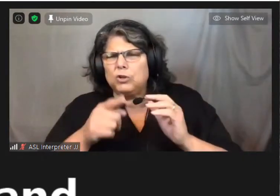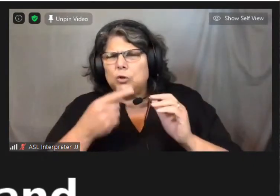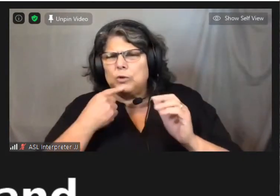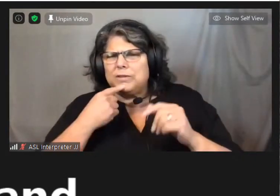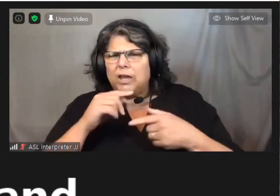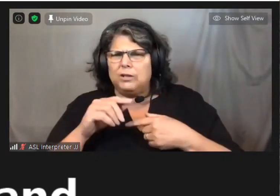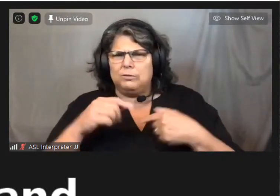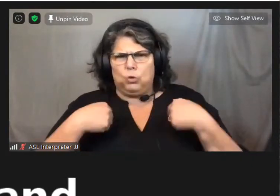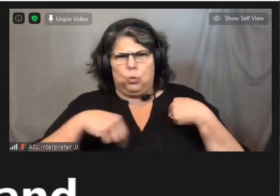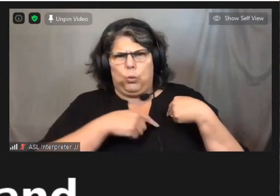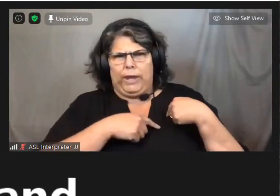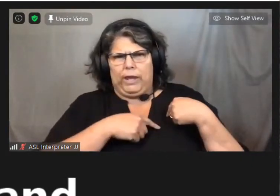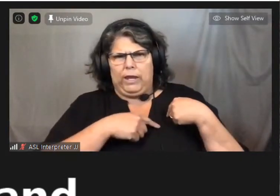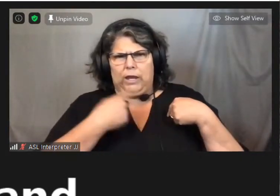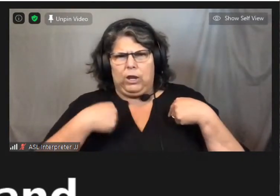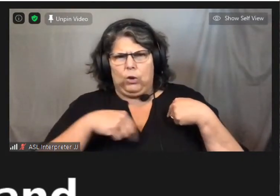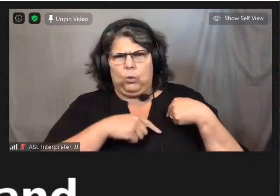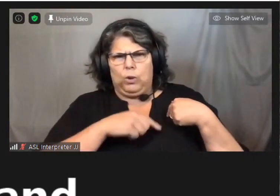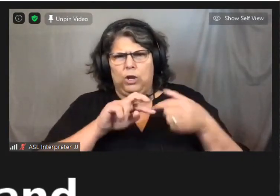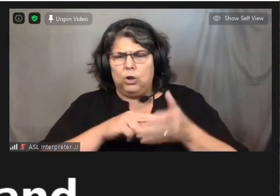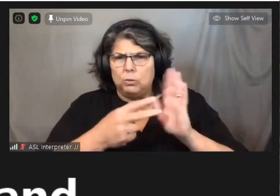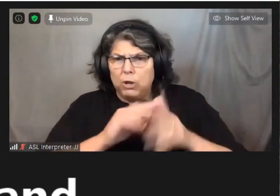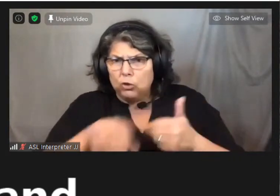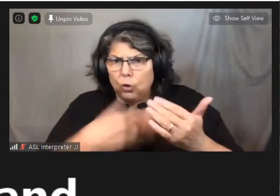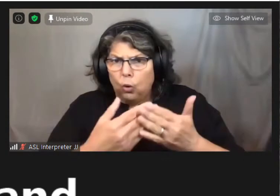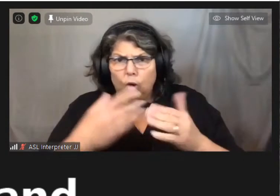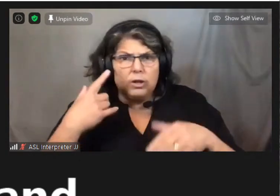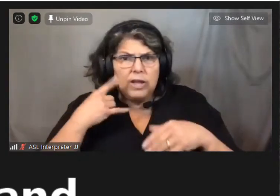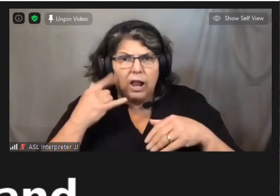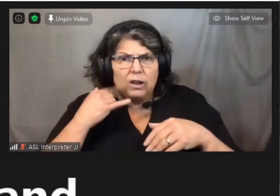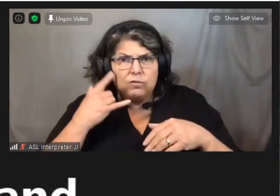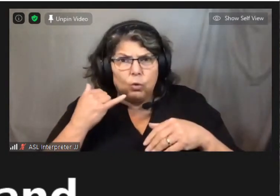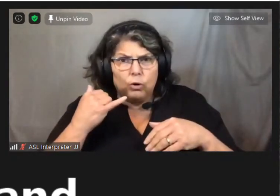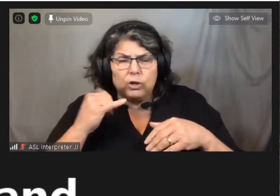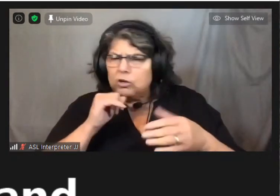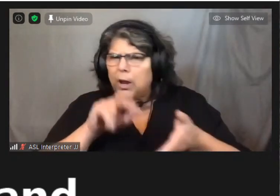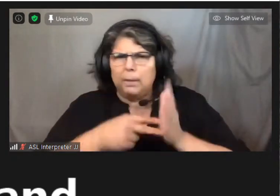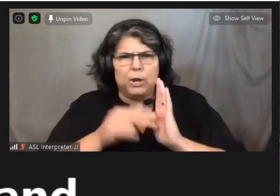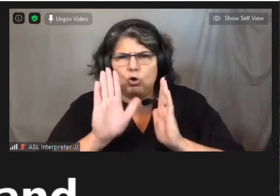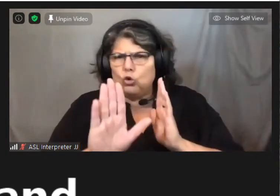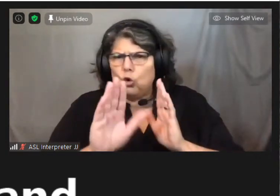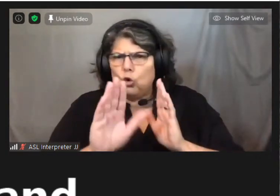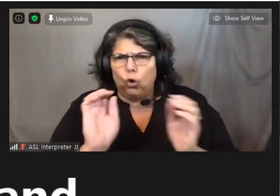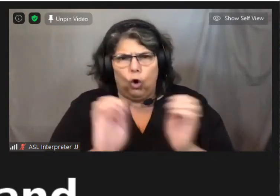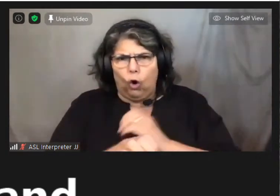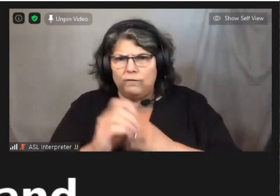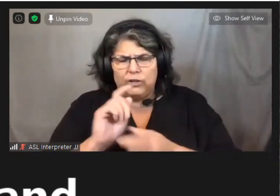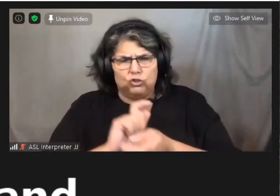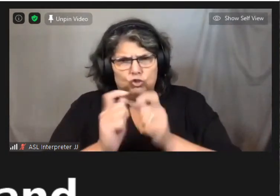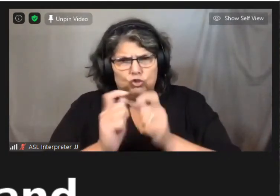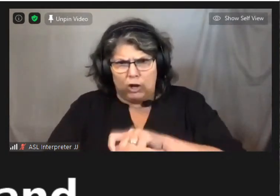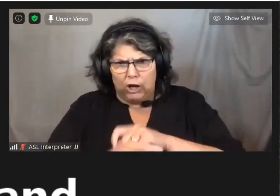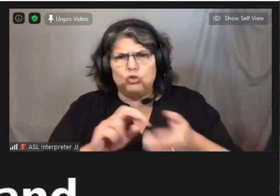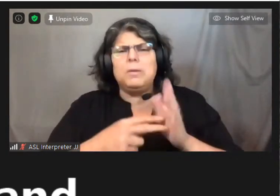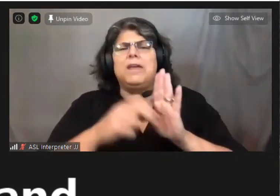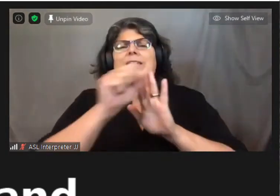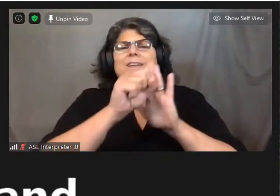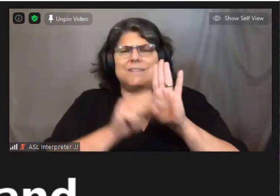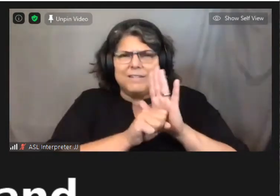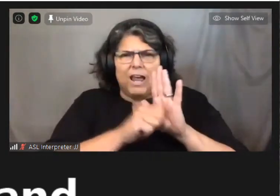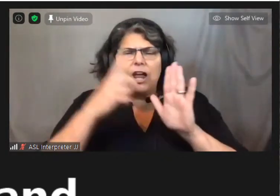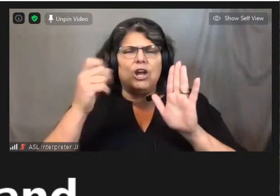we, you mean we as a state. You don't mean that your office has made a change. You mean that the state government has loosened